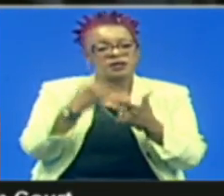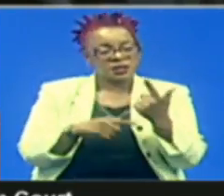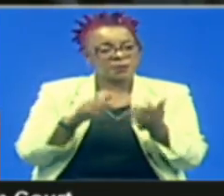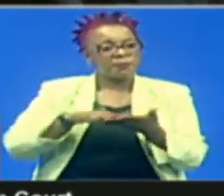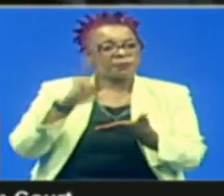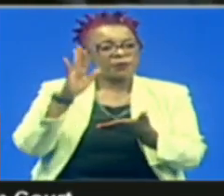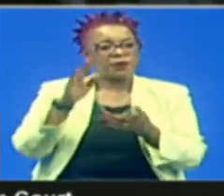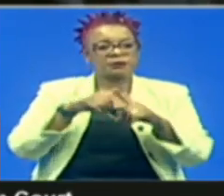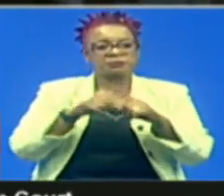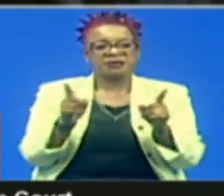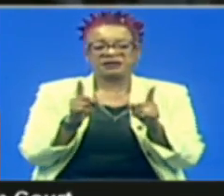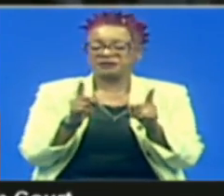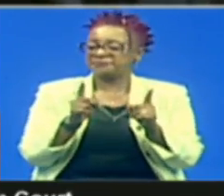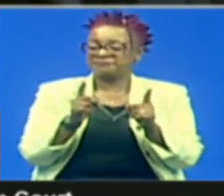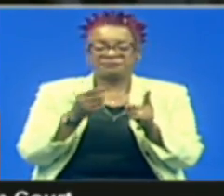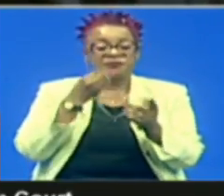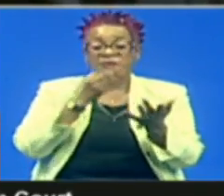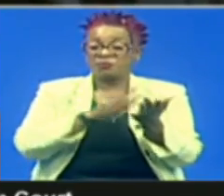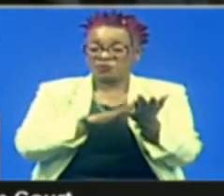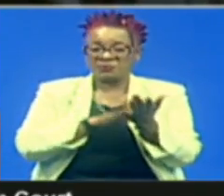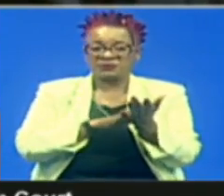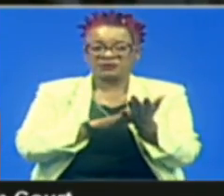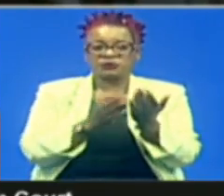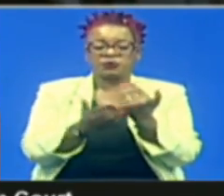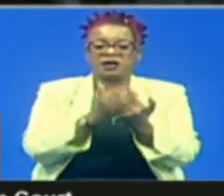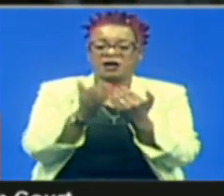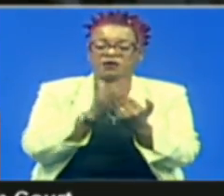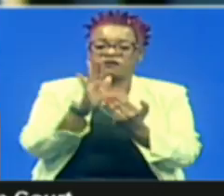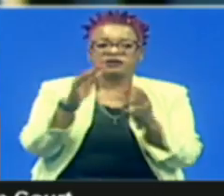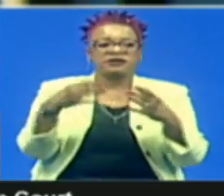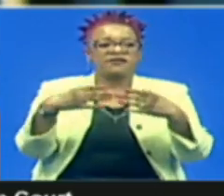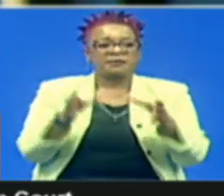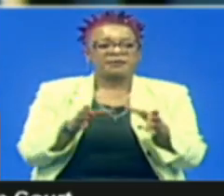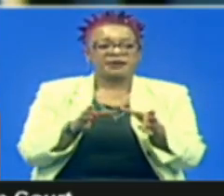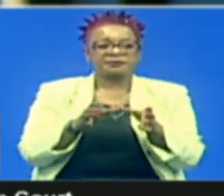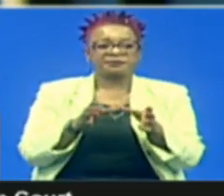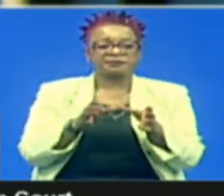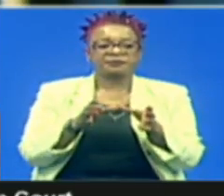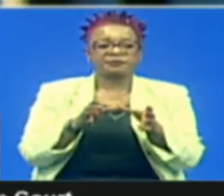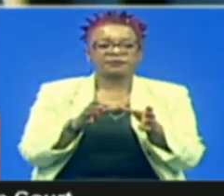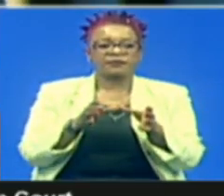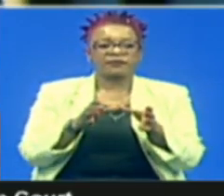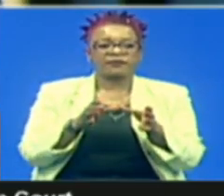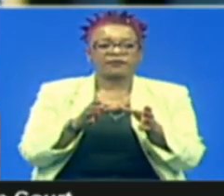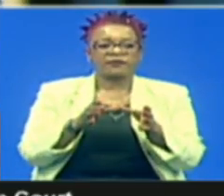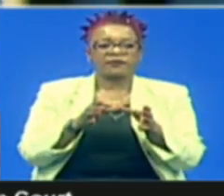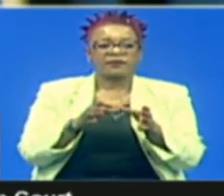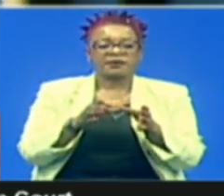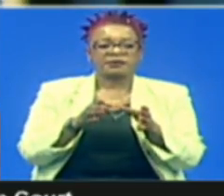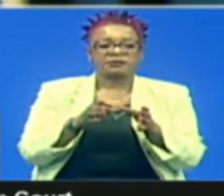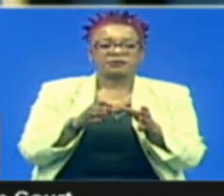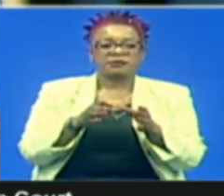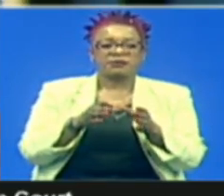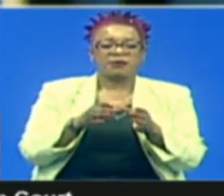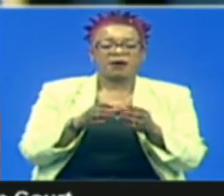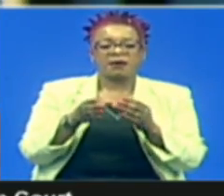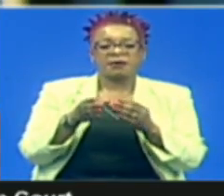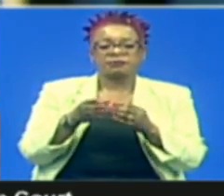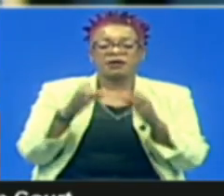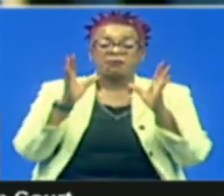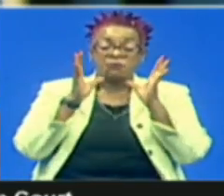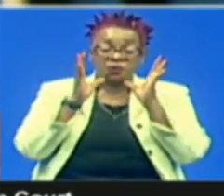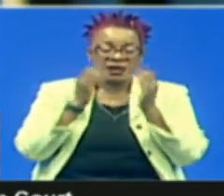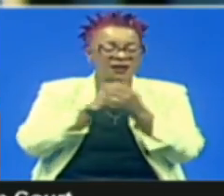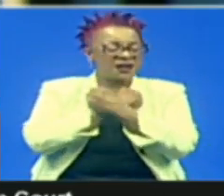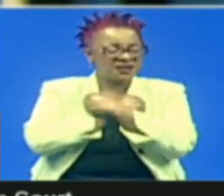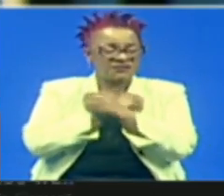not break his promise to take care of the family he leaves behind. Bob loved Safaricom as if it